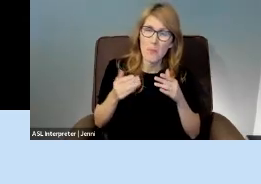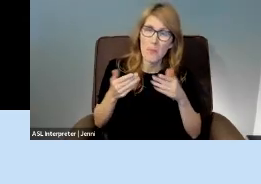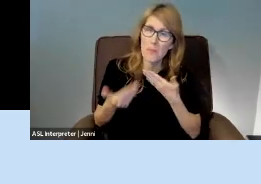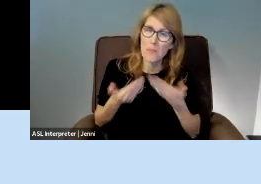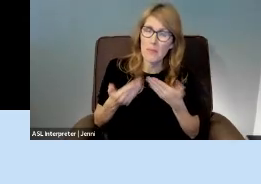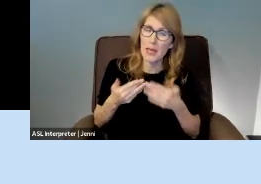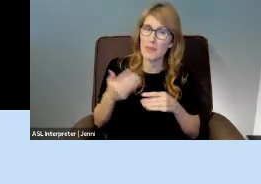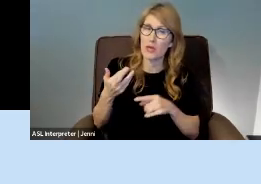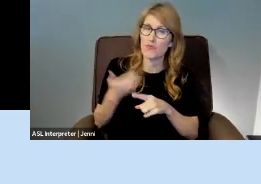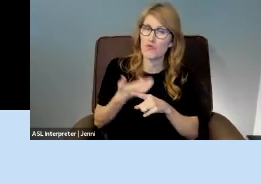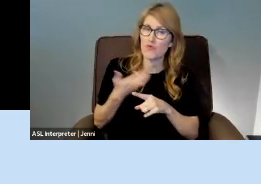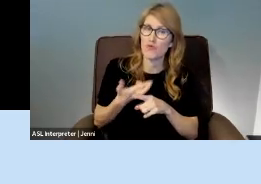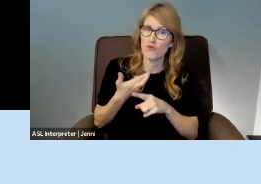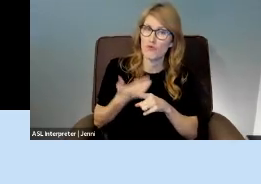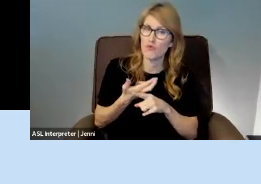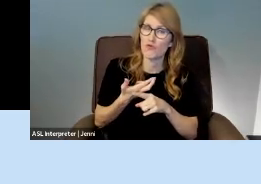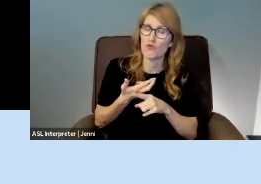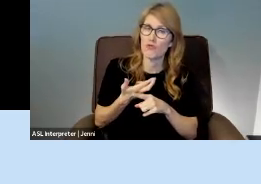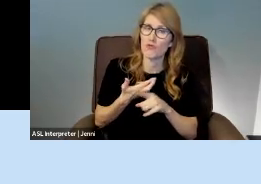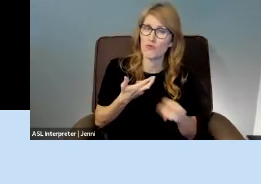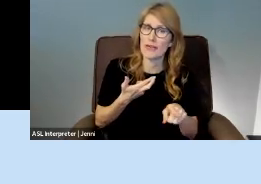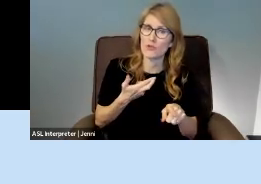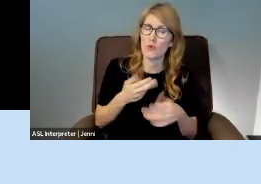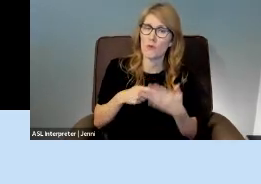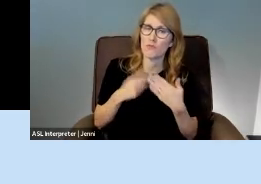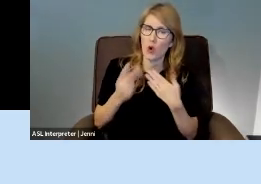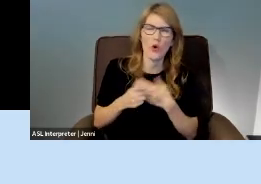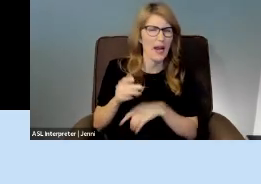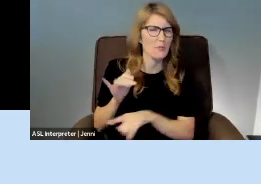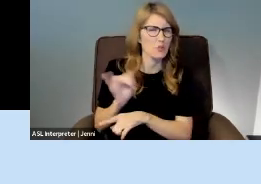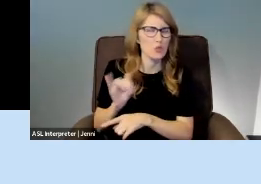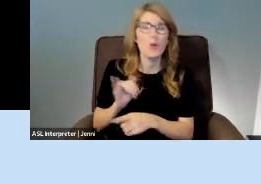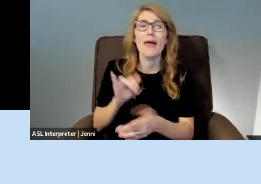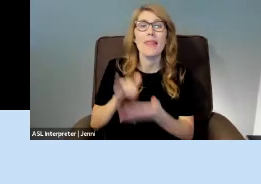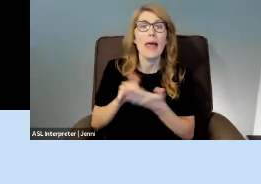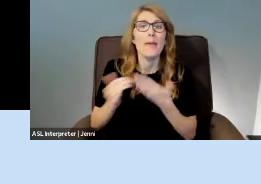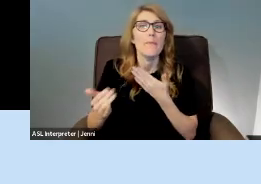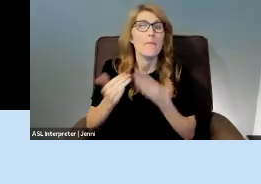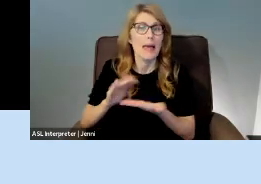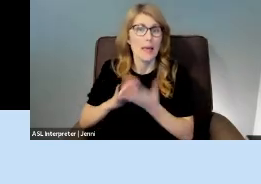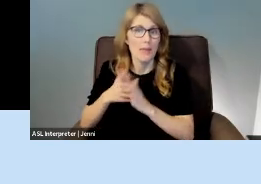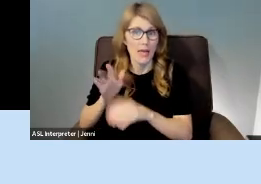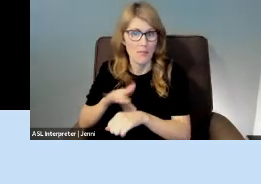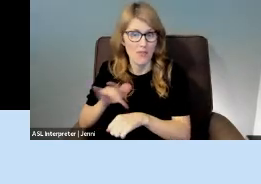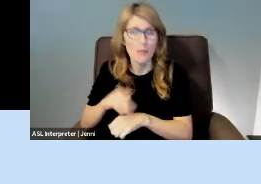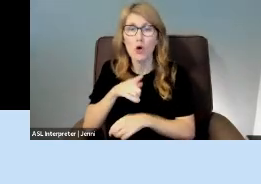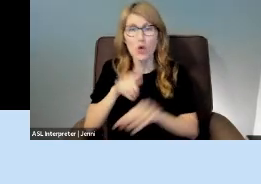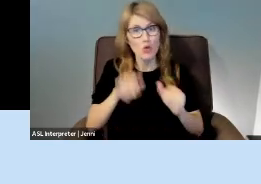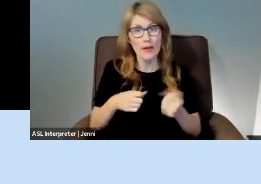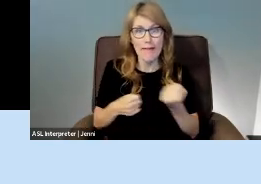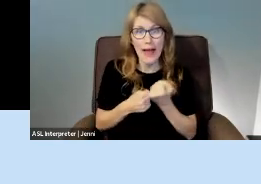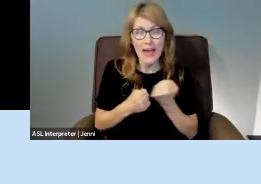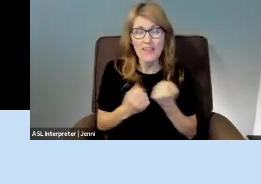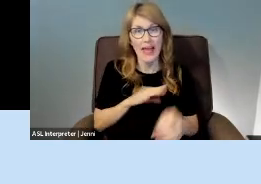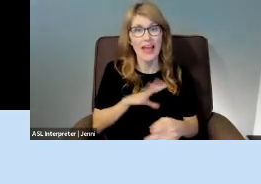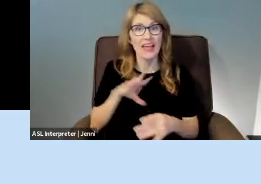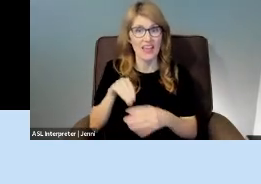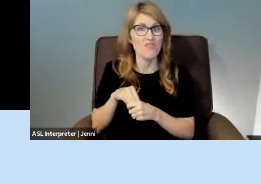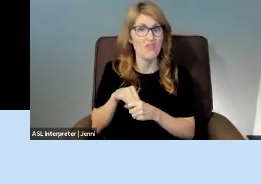programs as well that may become available. And there are ways for you to advocate and get involved in those processes. So